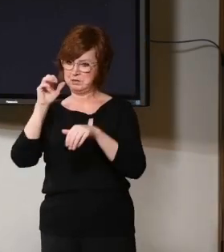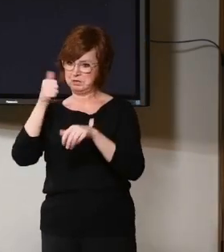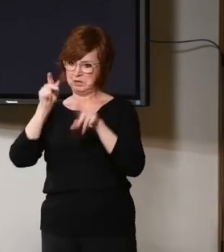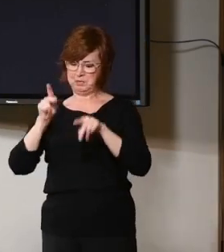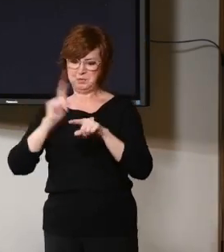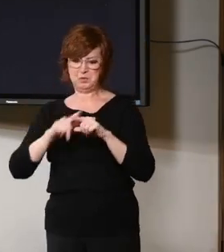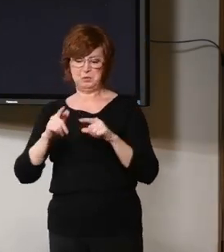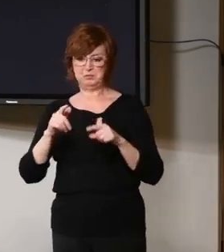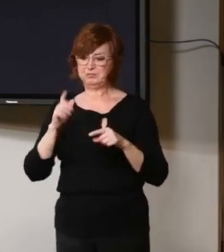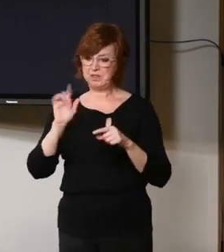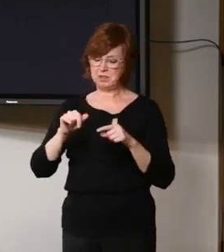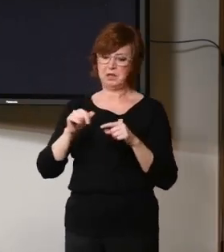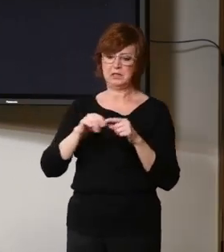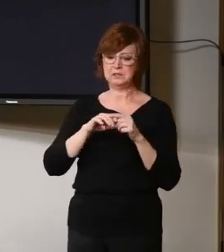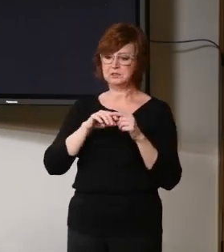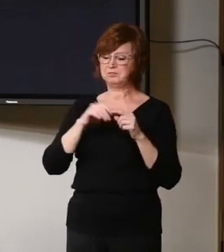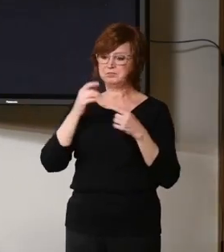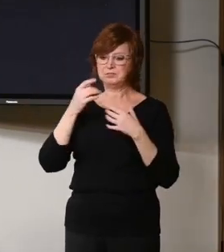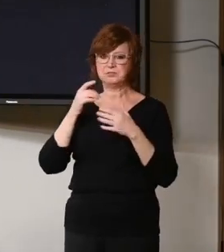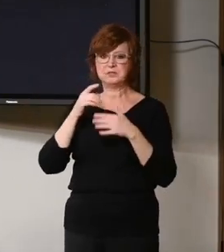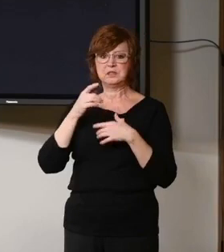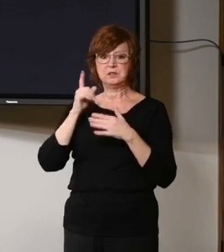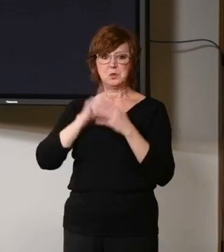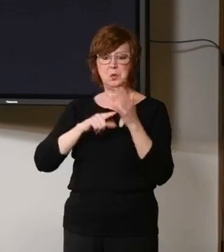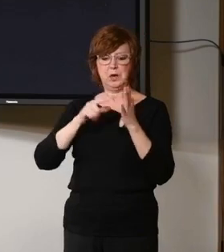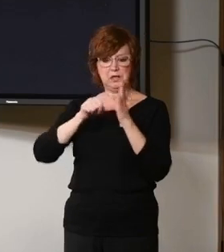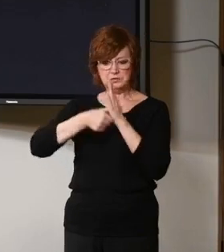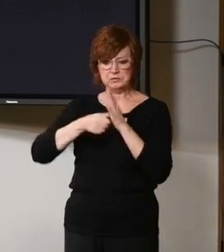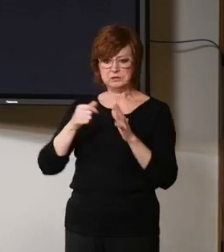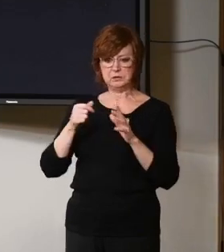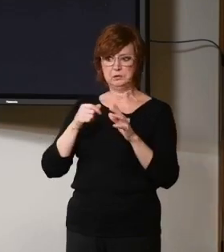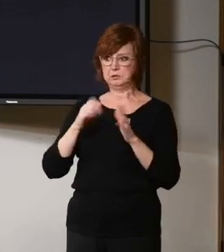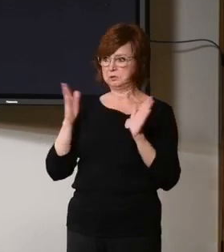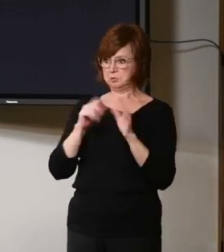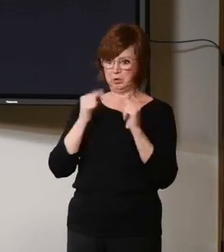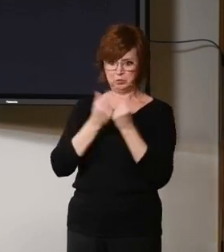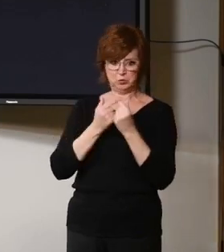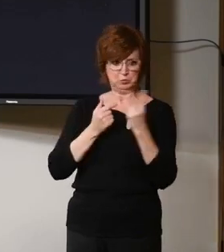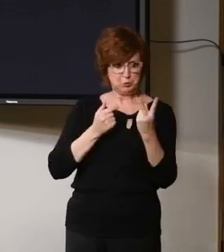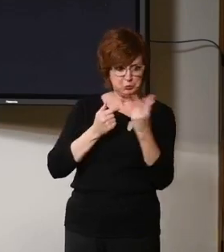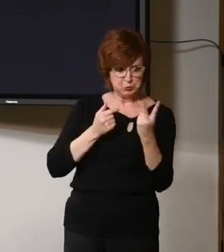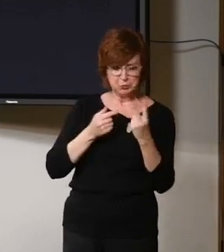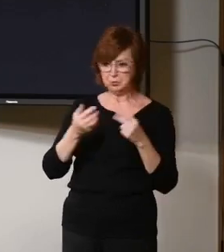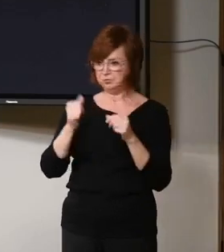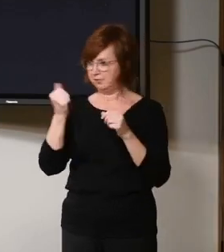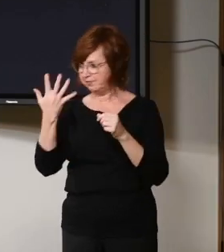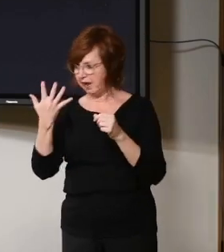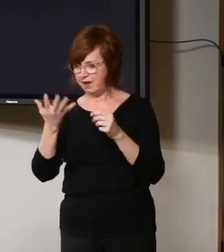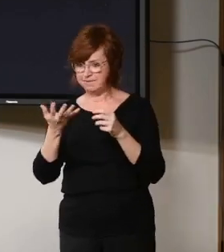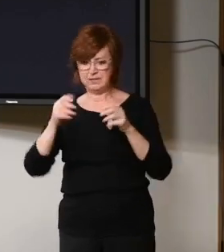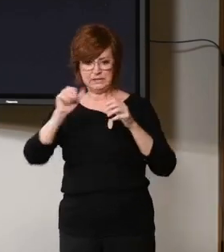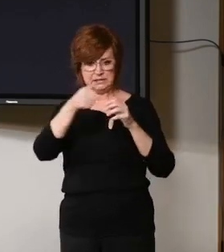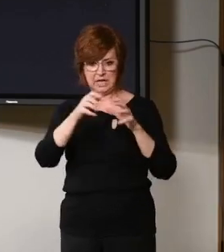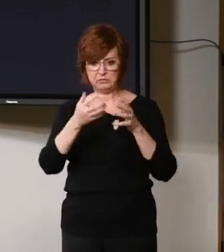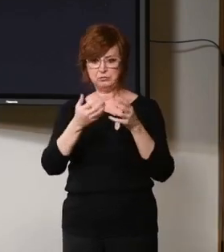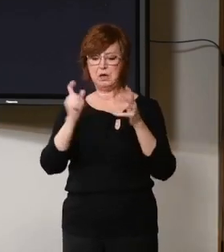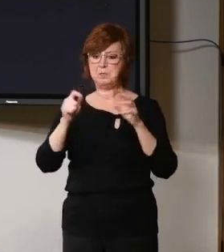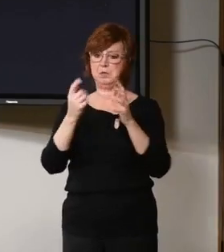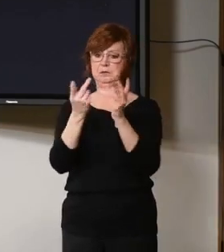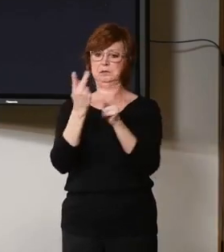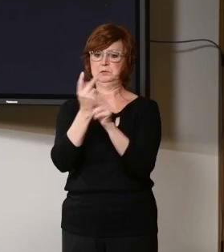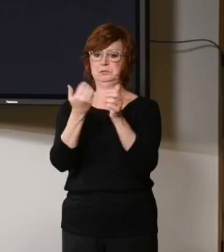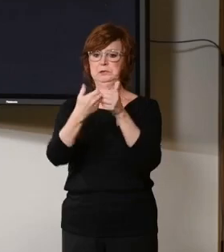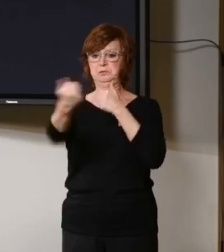it's 2 people or 5 people or 10, you really need to keep social distance, and you can go out for a